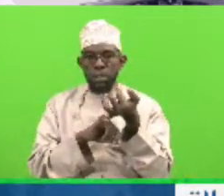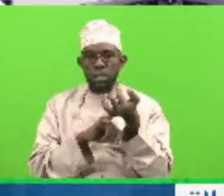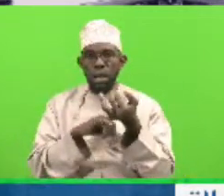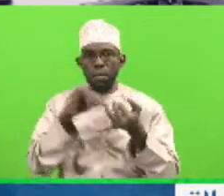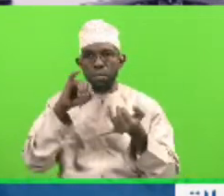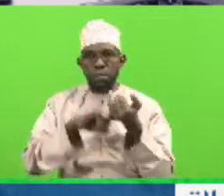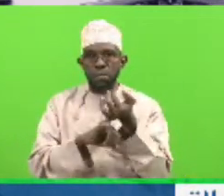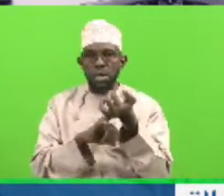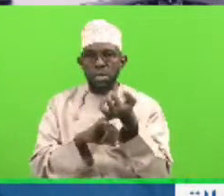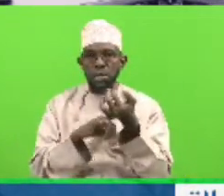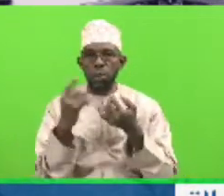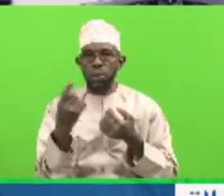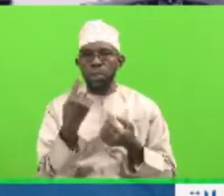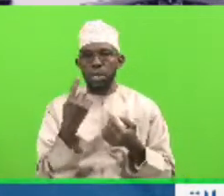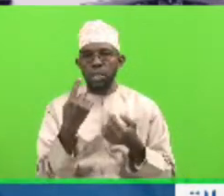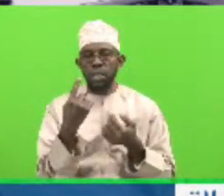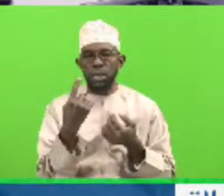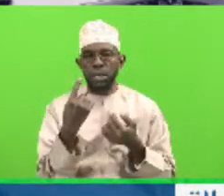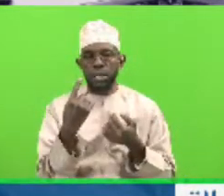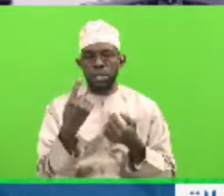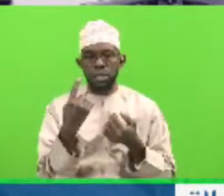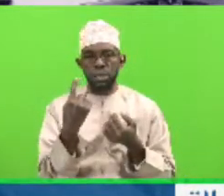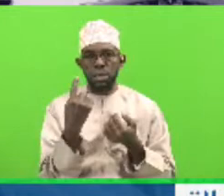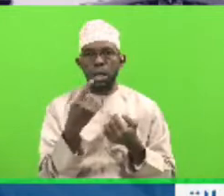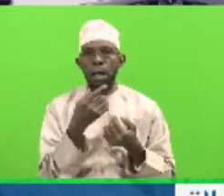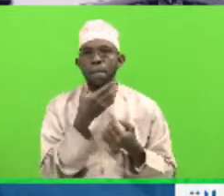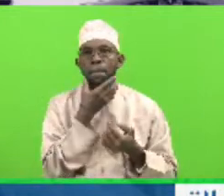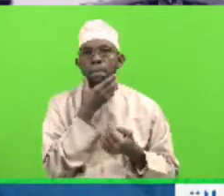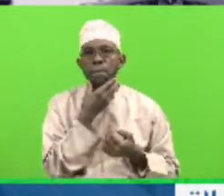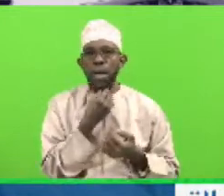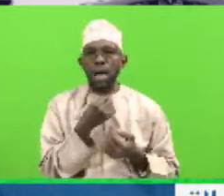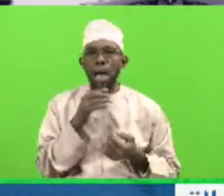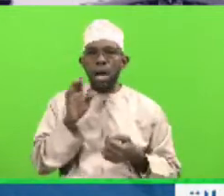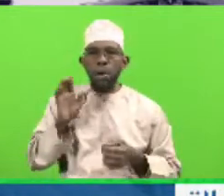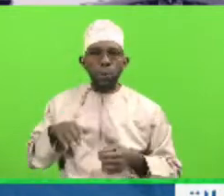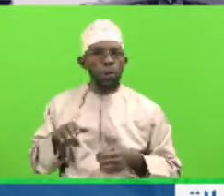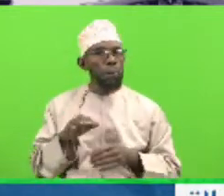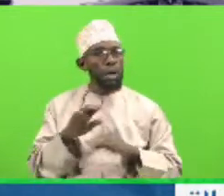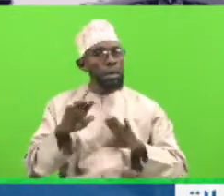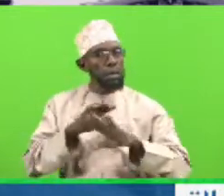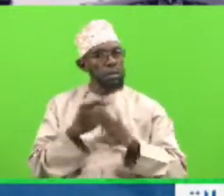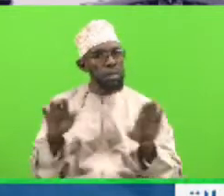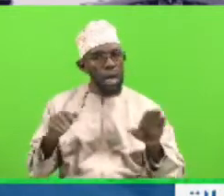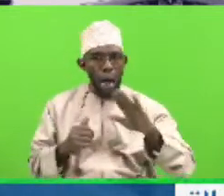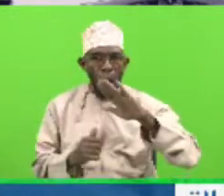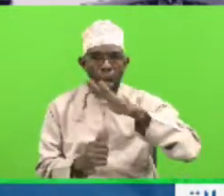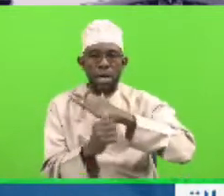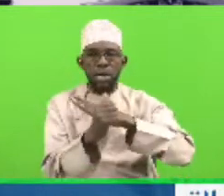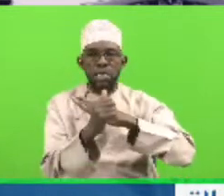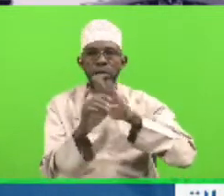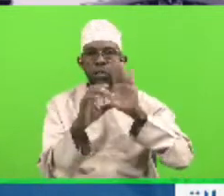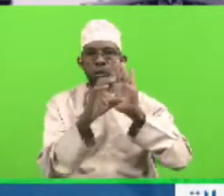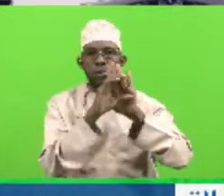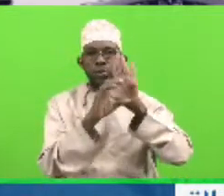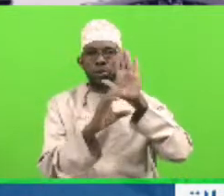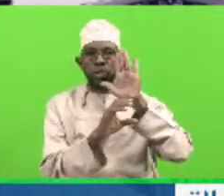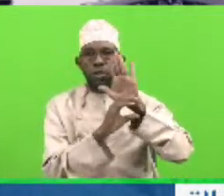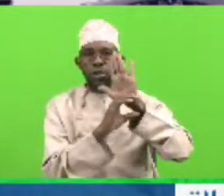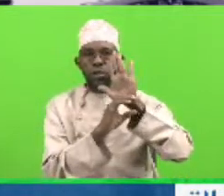marriage can only occur between a man and a woman, even under the Constitution of